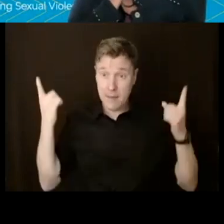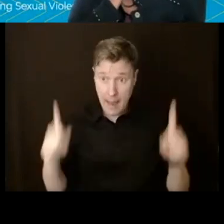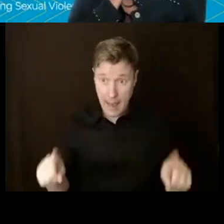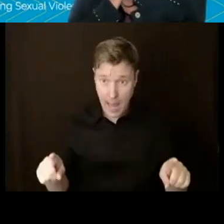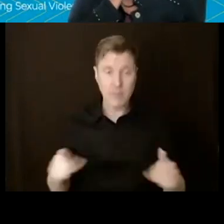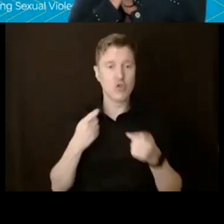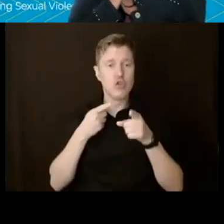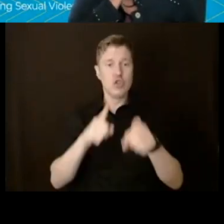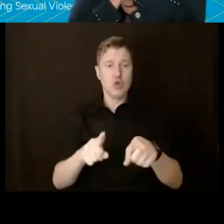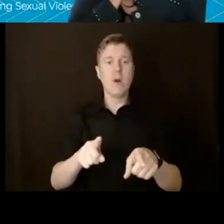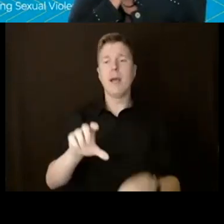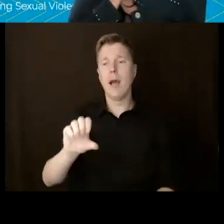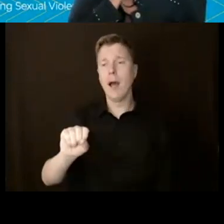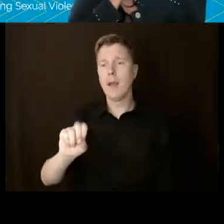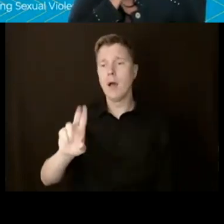Bowl halftime.